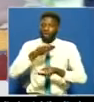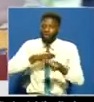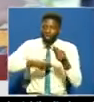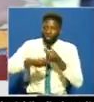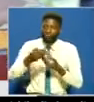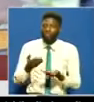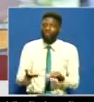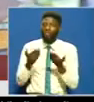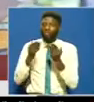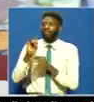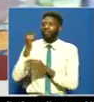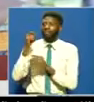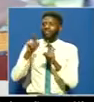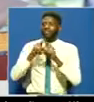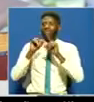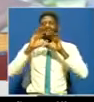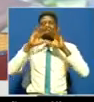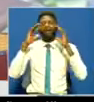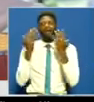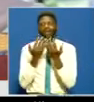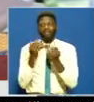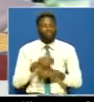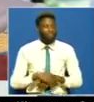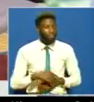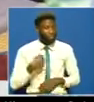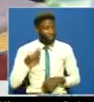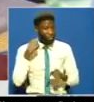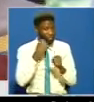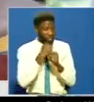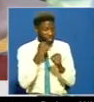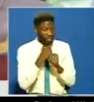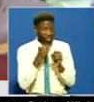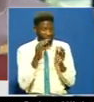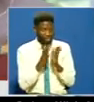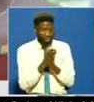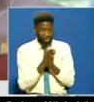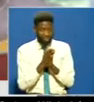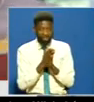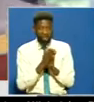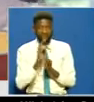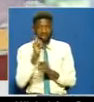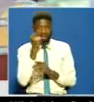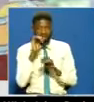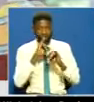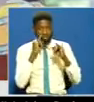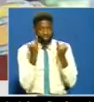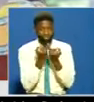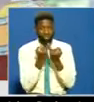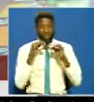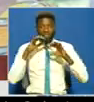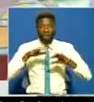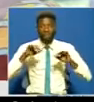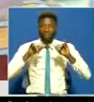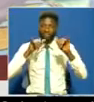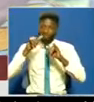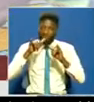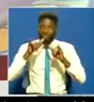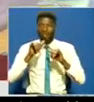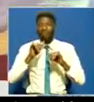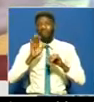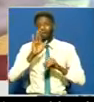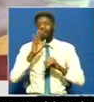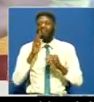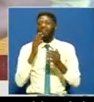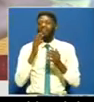time, just working with Keproba and seeing the kind of products they're going to send and the variety which they have, we are going to be much, much better than what we